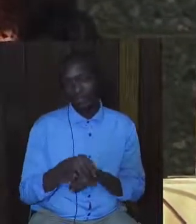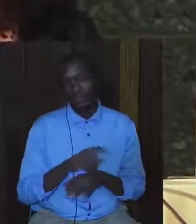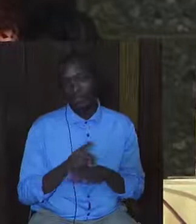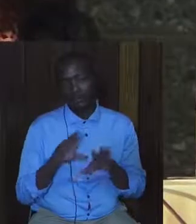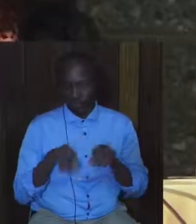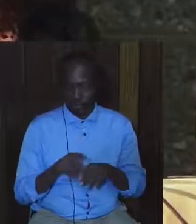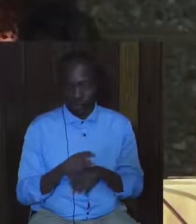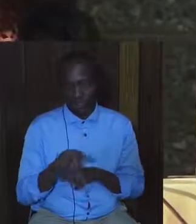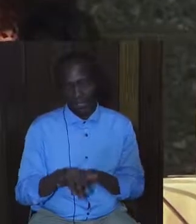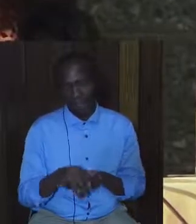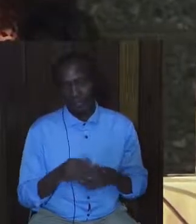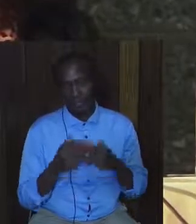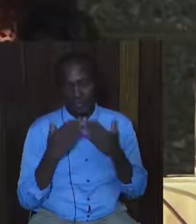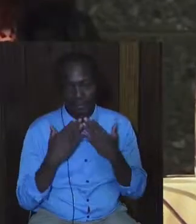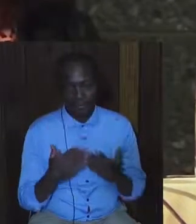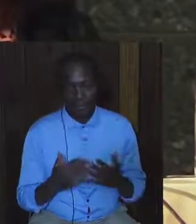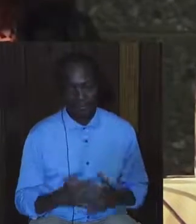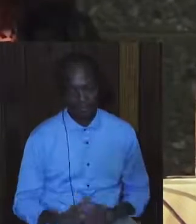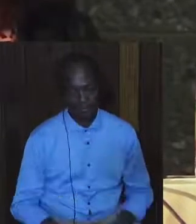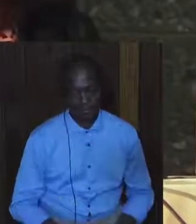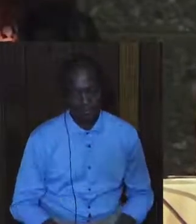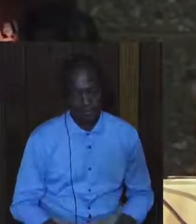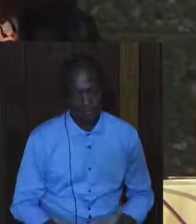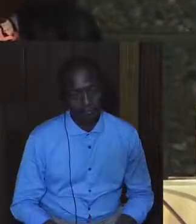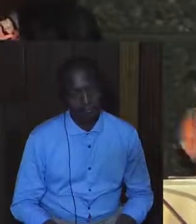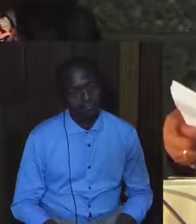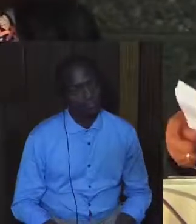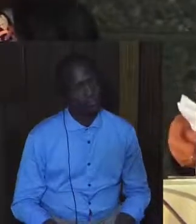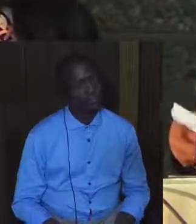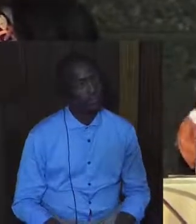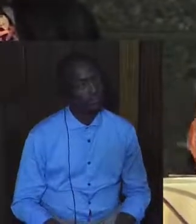let's stop there. We have responded.